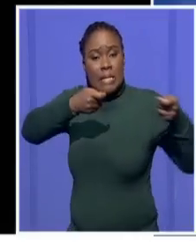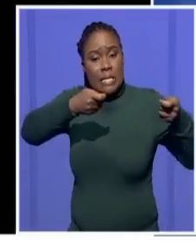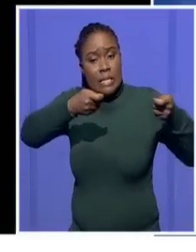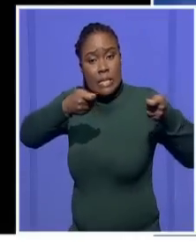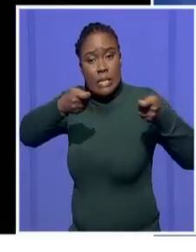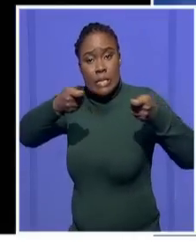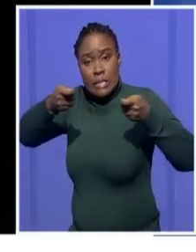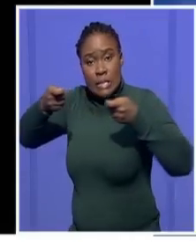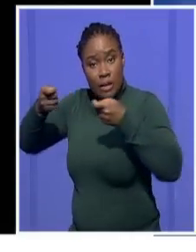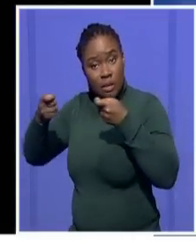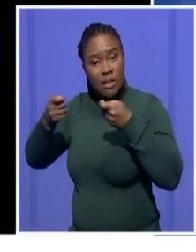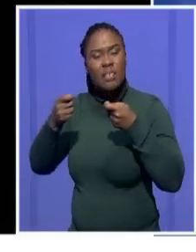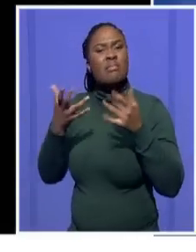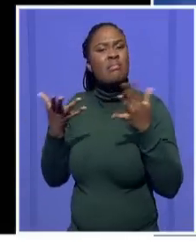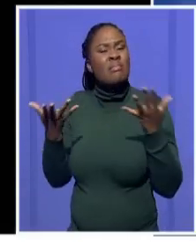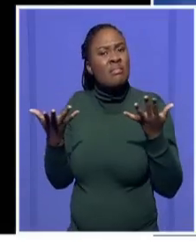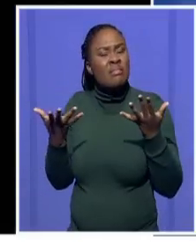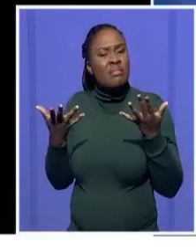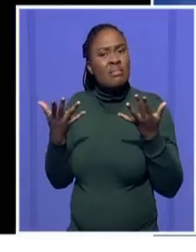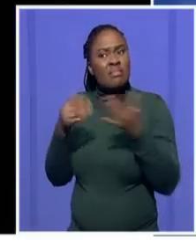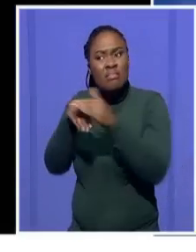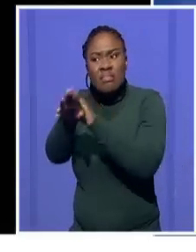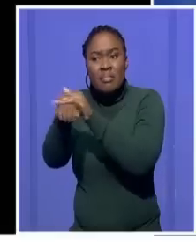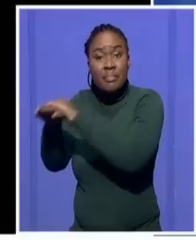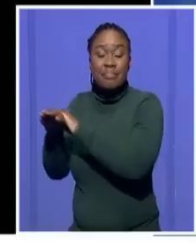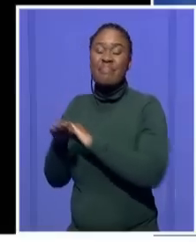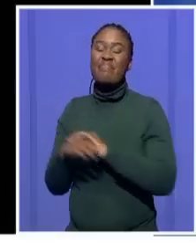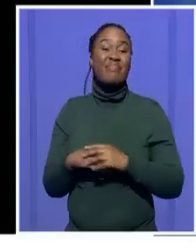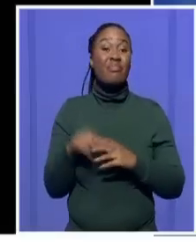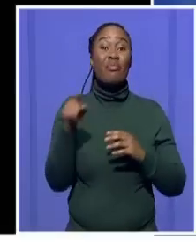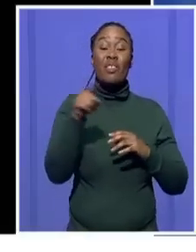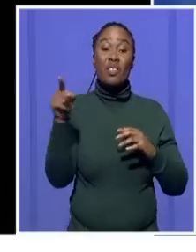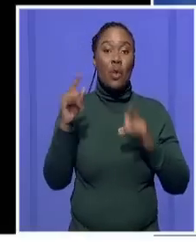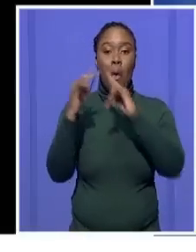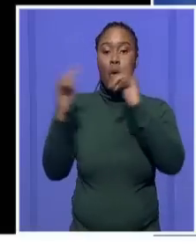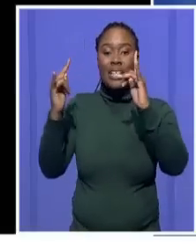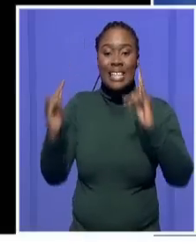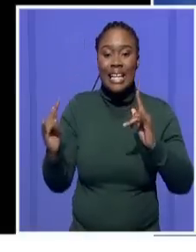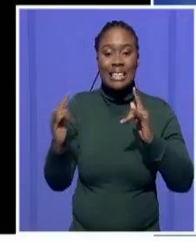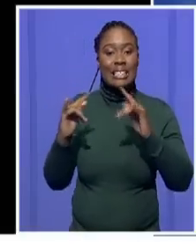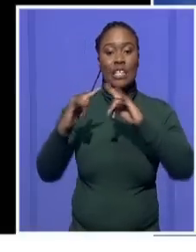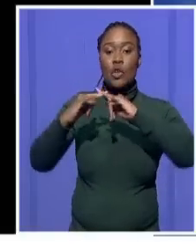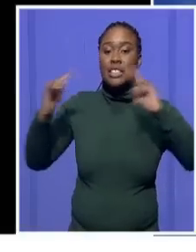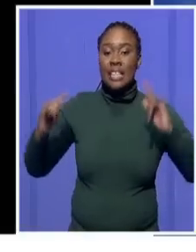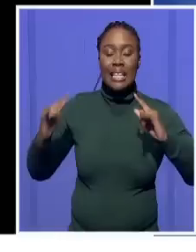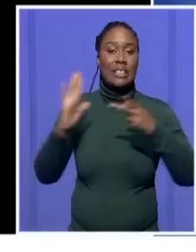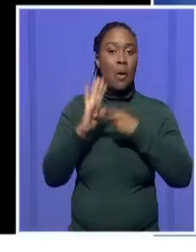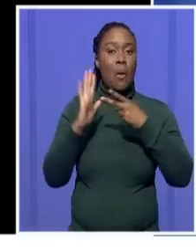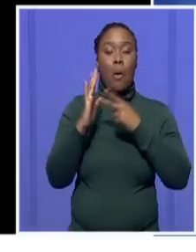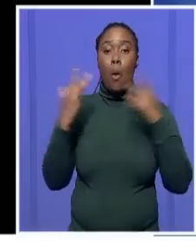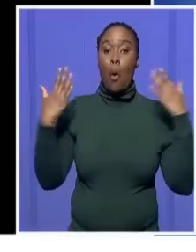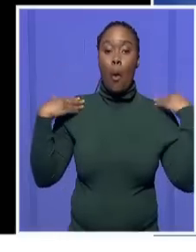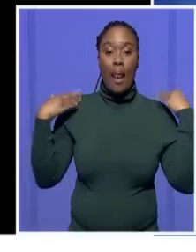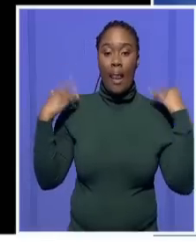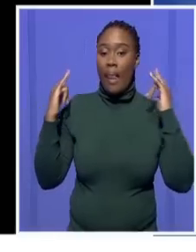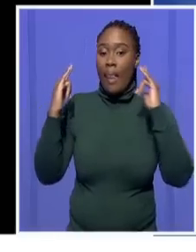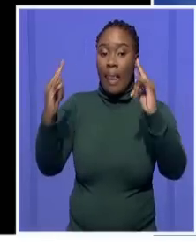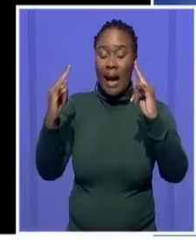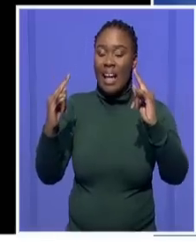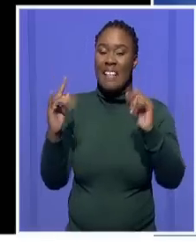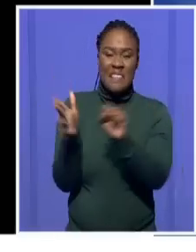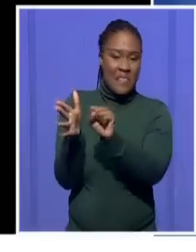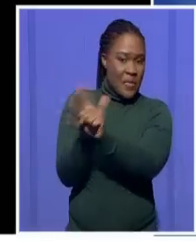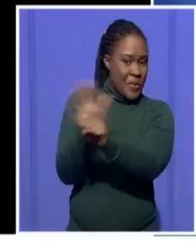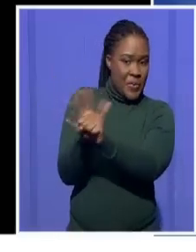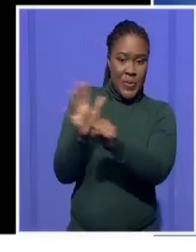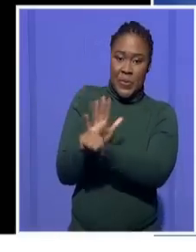speak of that were established are already packed to capacity. And there has been no indication from authorities as to where those that have now